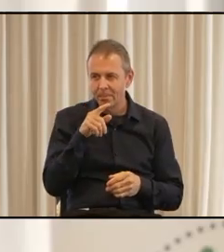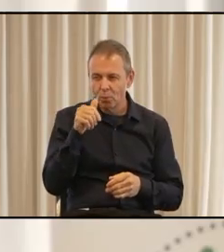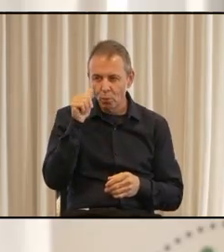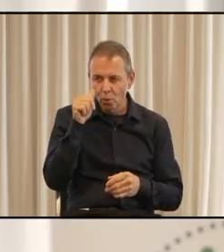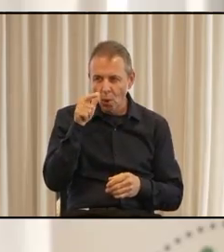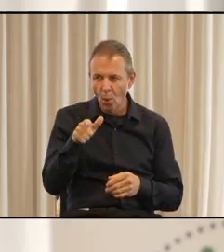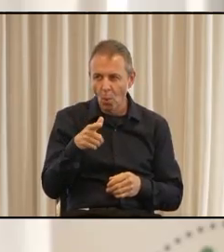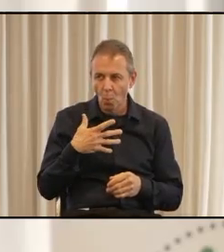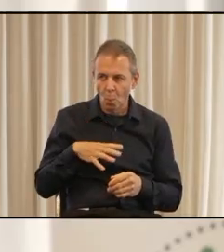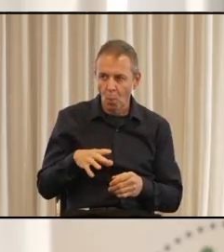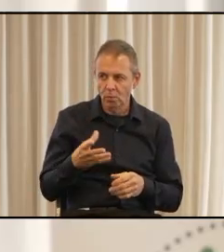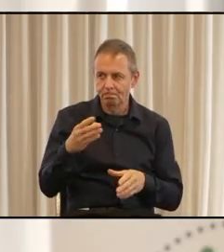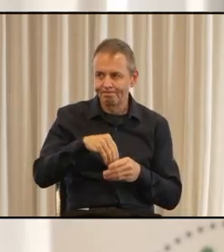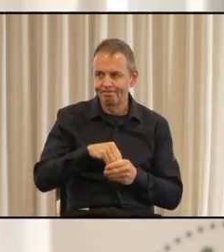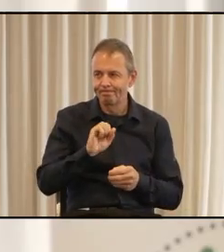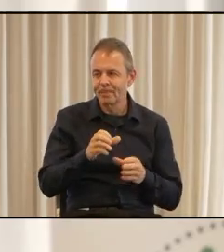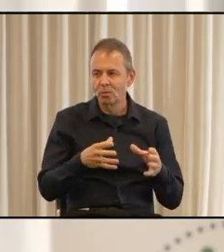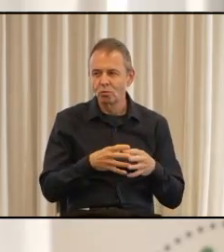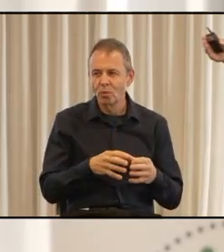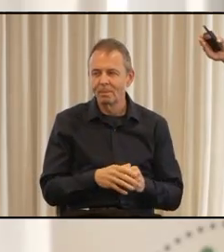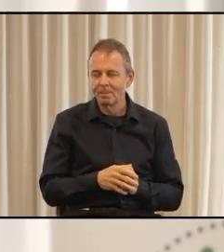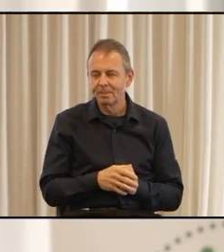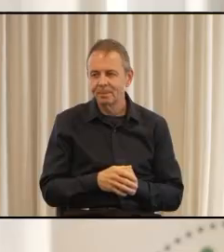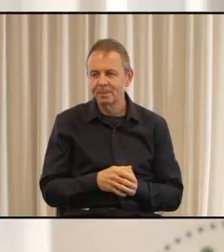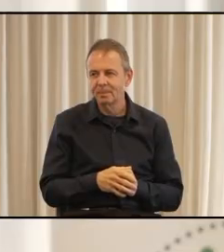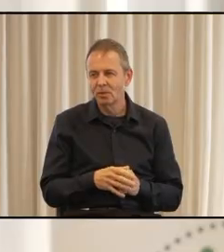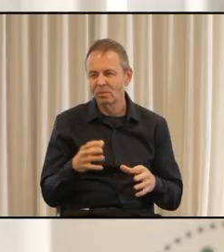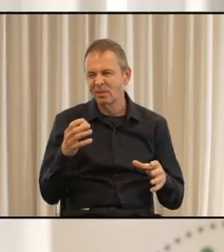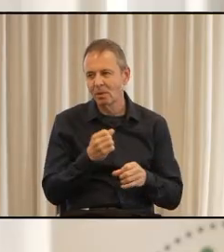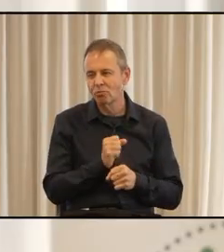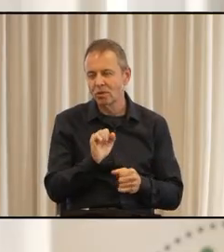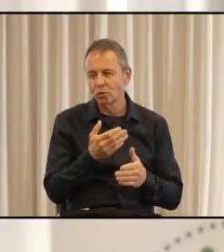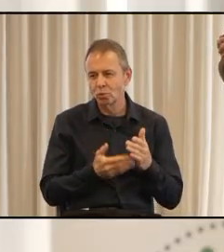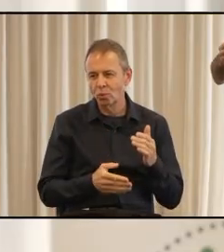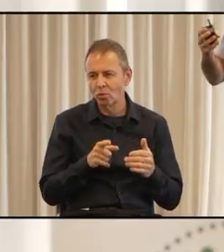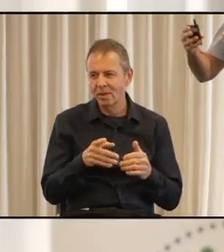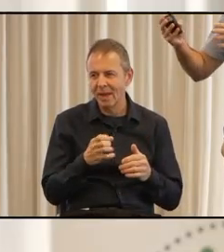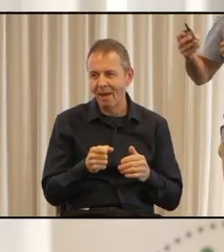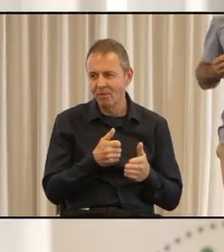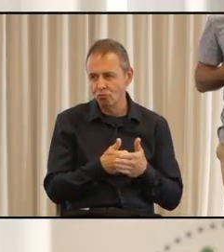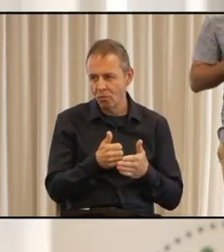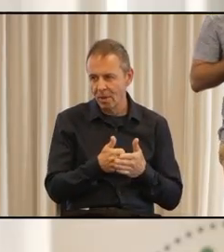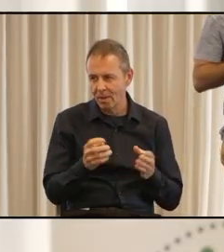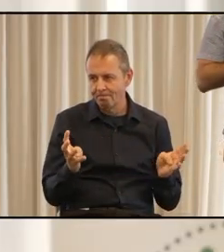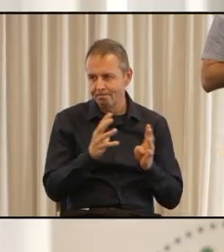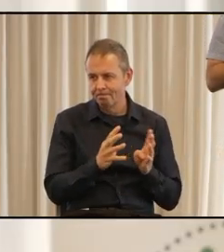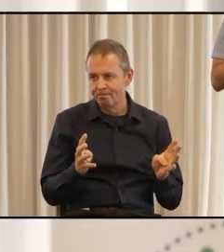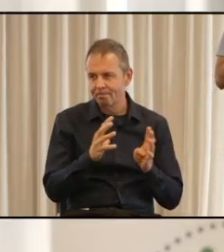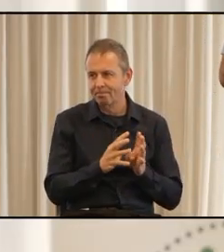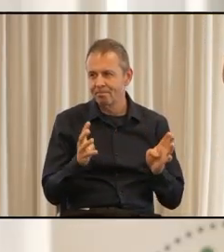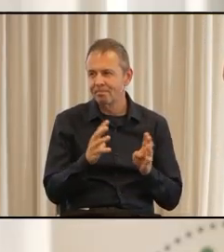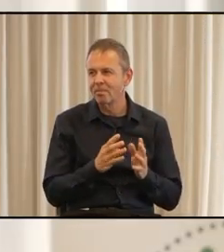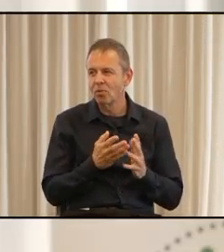might want to come to this. And so long story short, he had a series of regular gatherings over about a